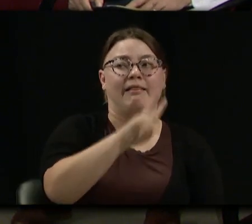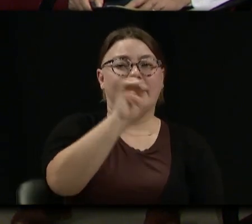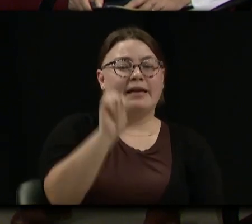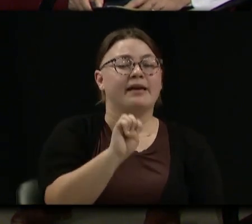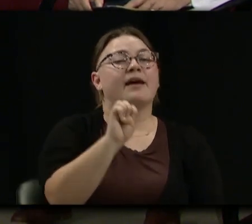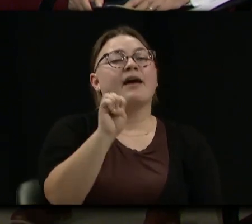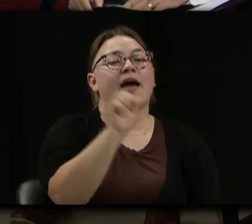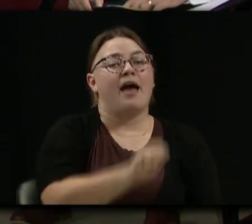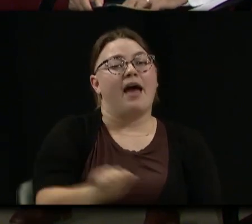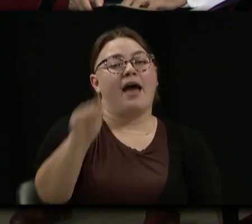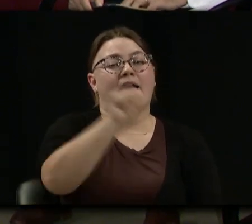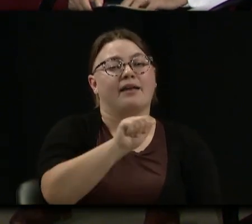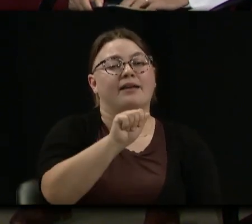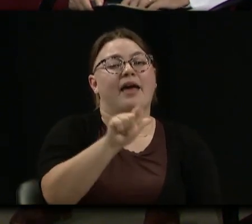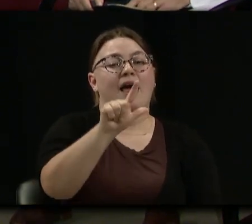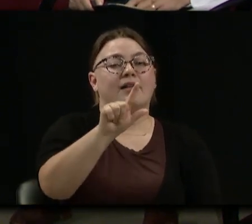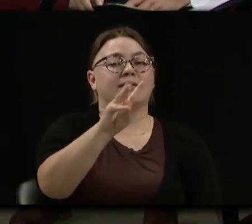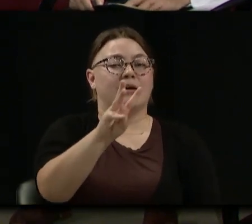league@lwvdayton.org. That's